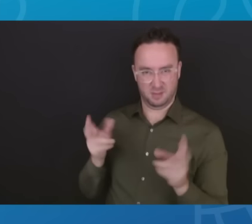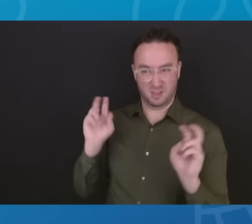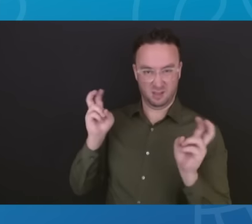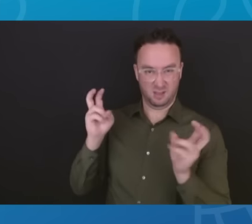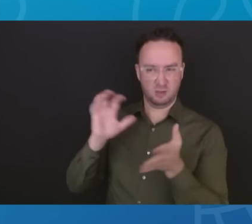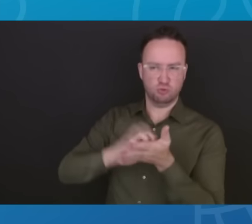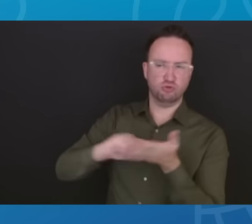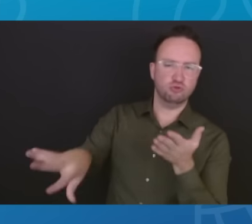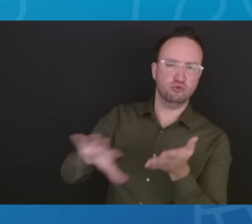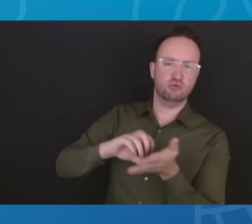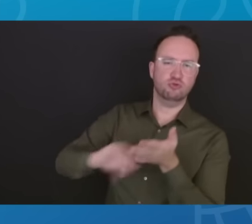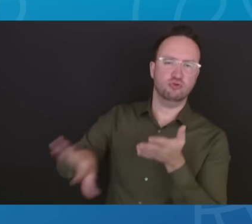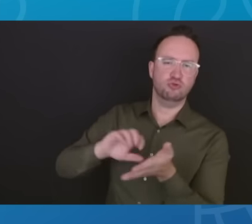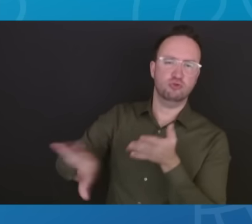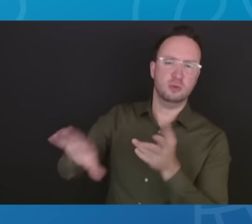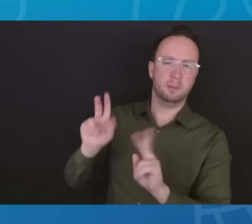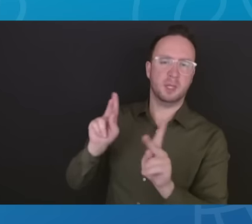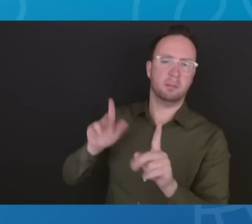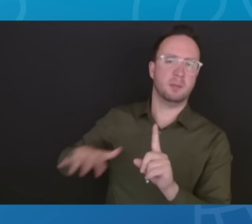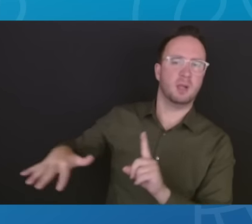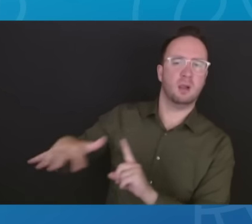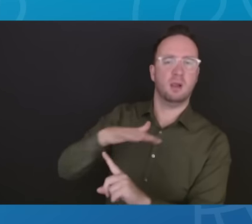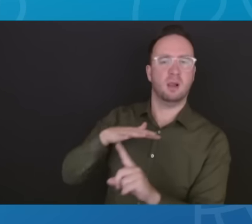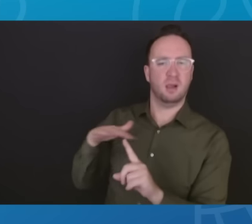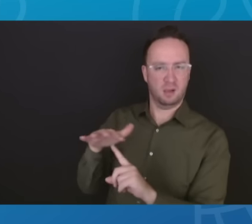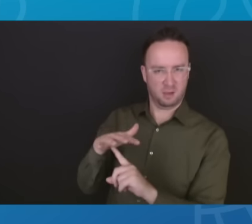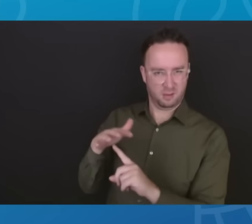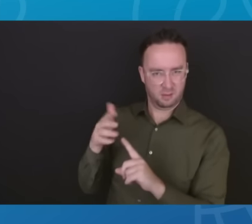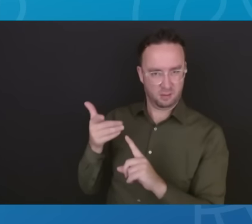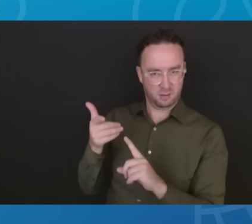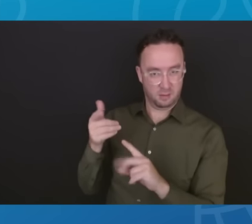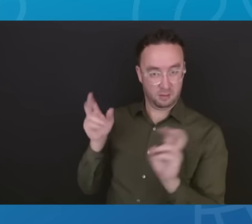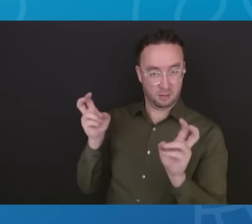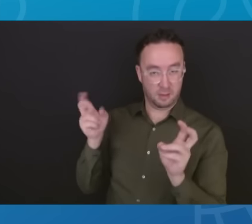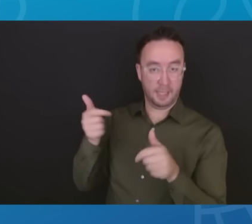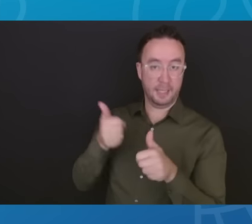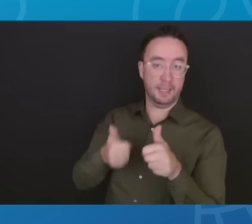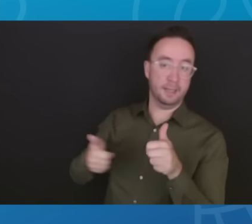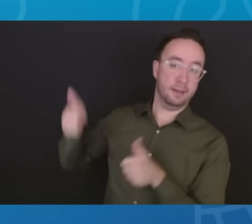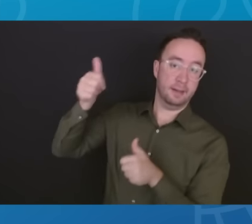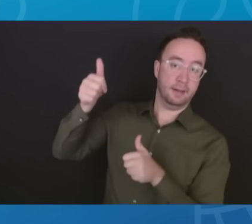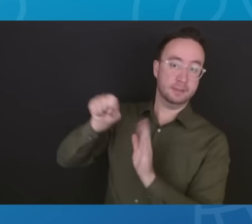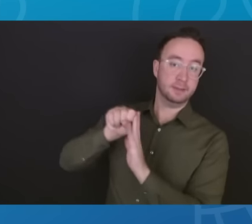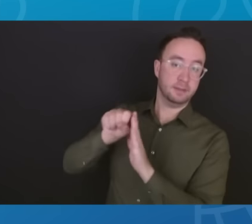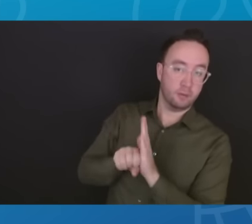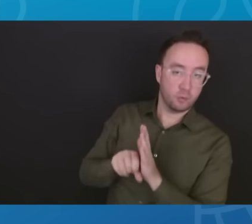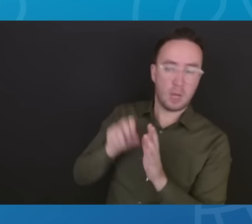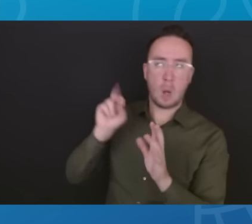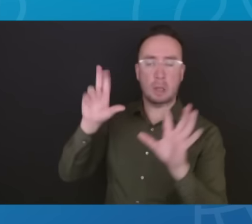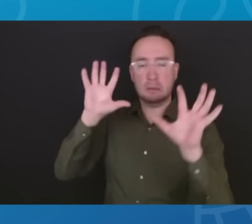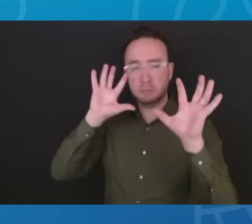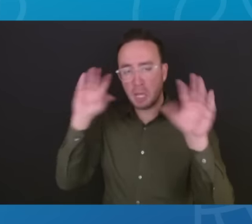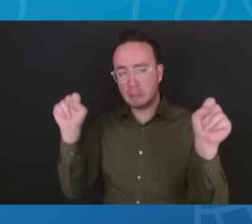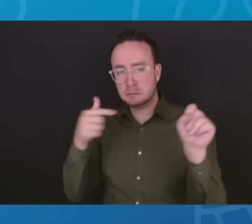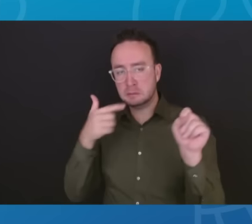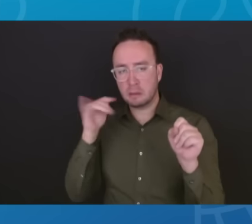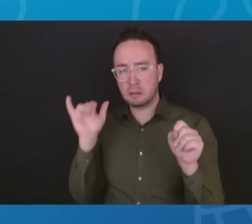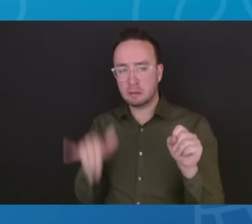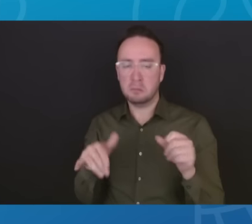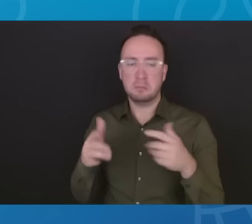the secretary said that, I'm not so sure whether the president said that or not, but you don't want to see Gaza reoccupied. You don't want to see any